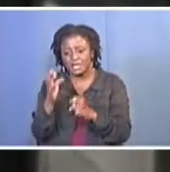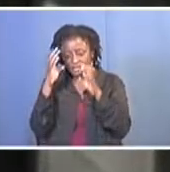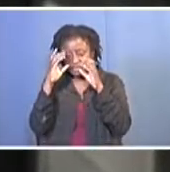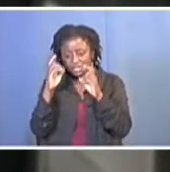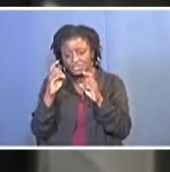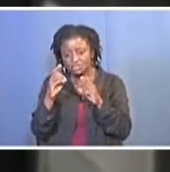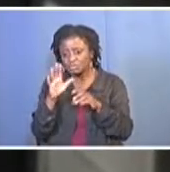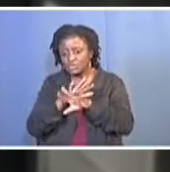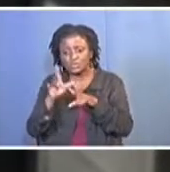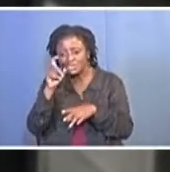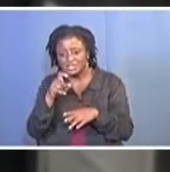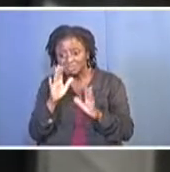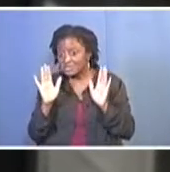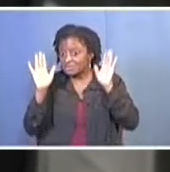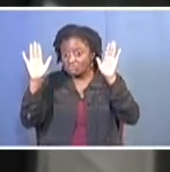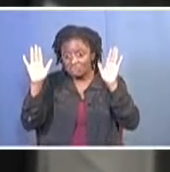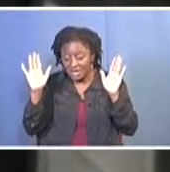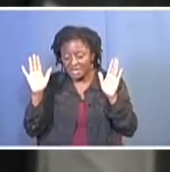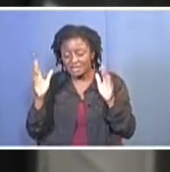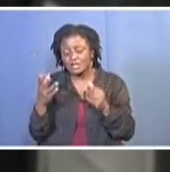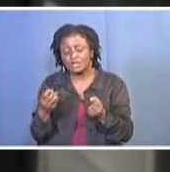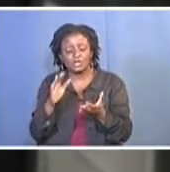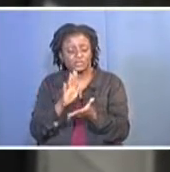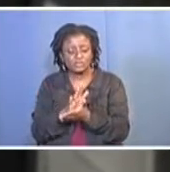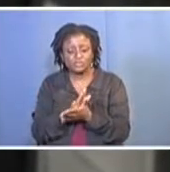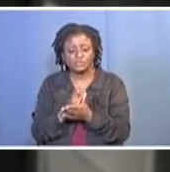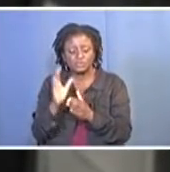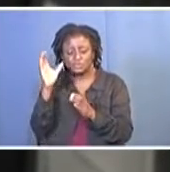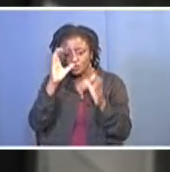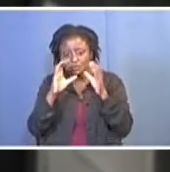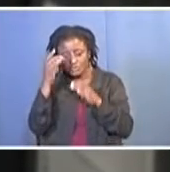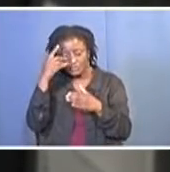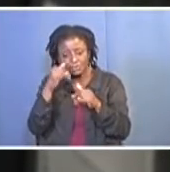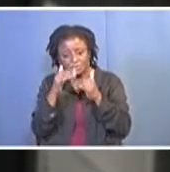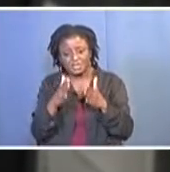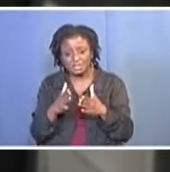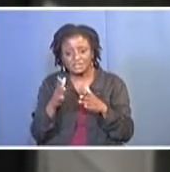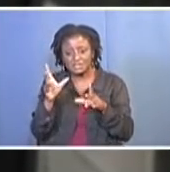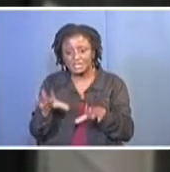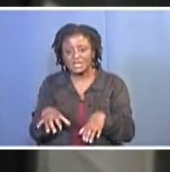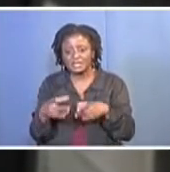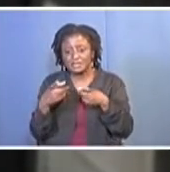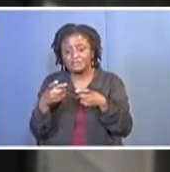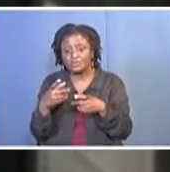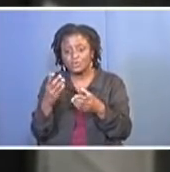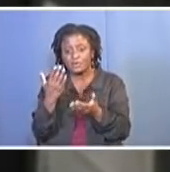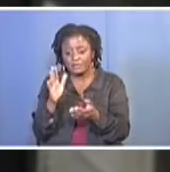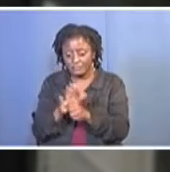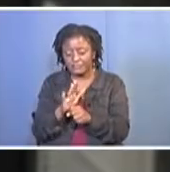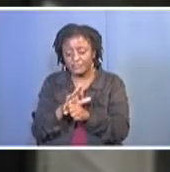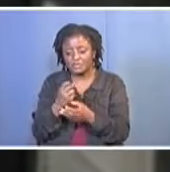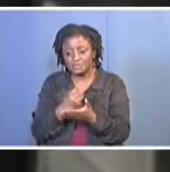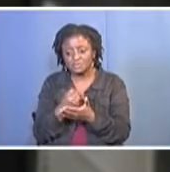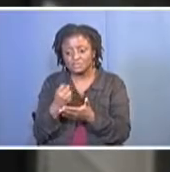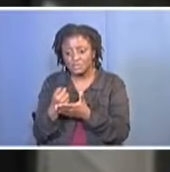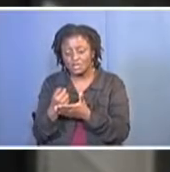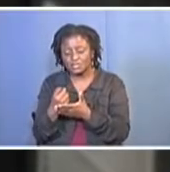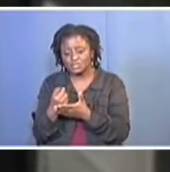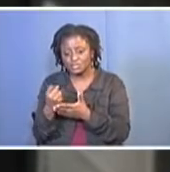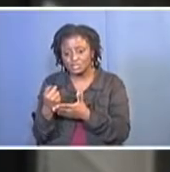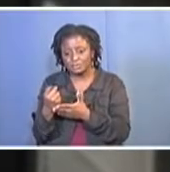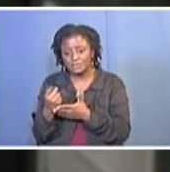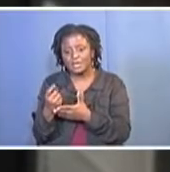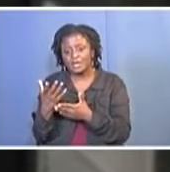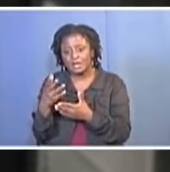looking for players and they're giving full scholarships. So gentleman I play, both of his children benefited from that